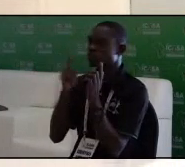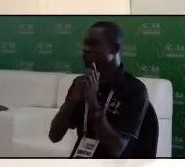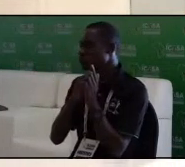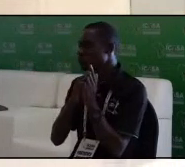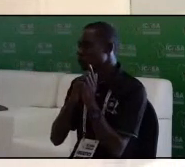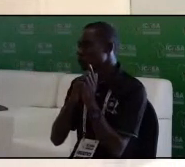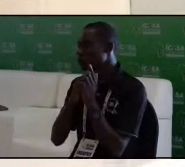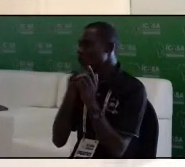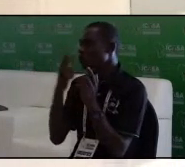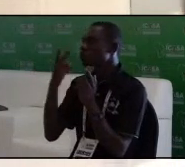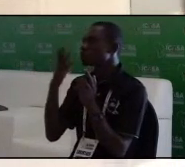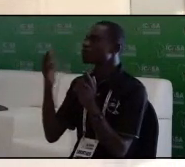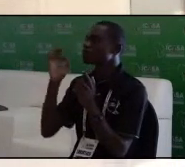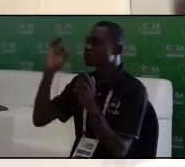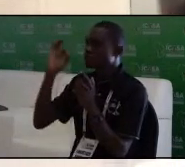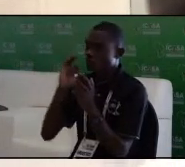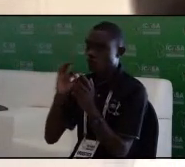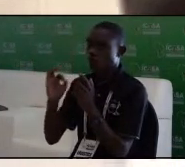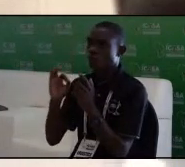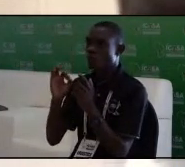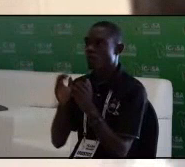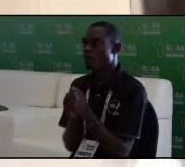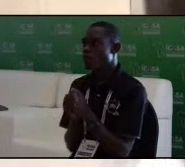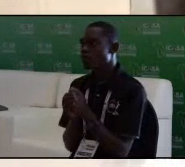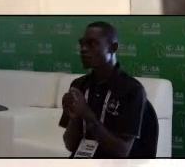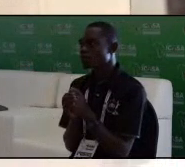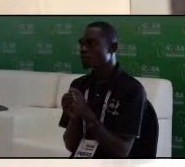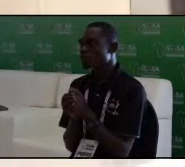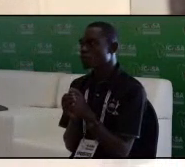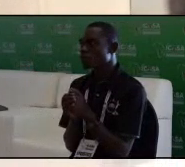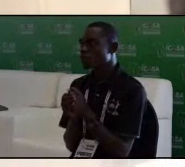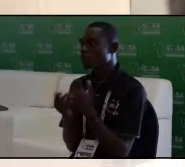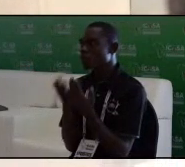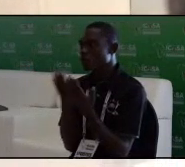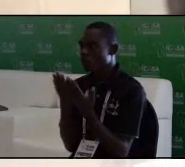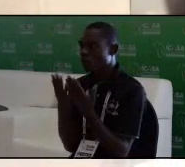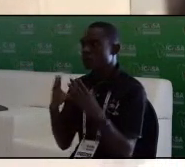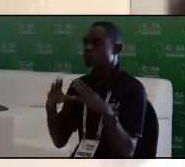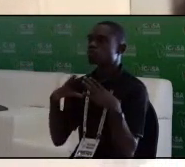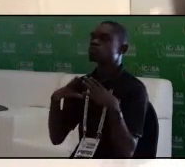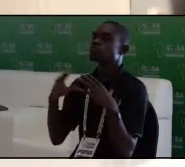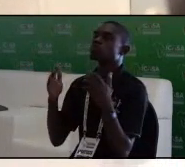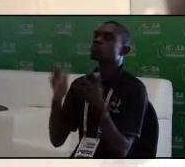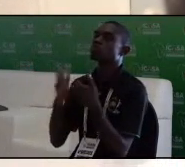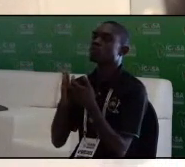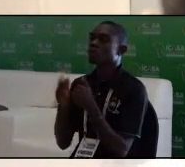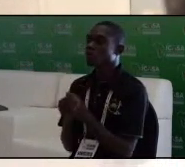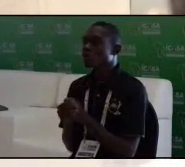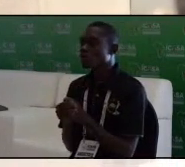tests. Sadly, we only get about 25% of those RDTs, actually HIV RDTs, because they are very much more expensive